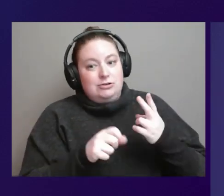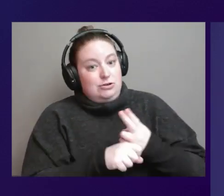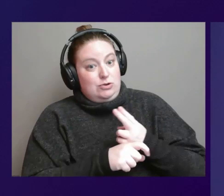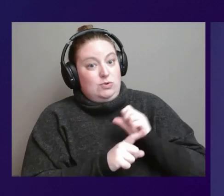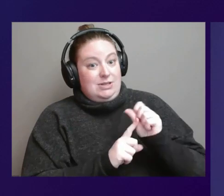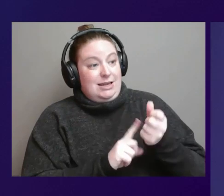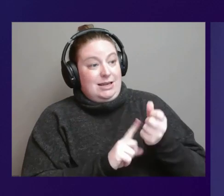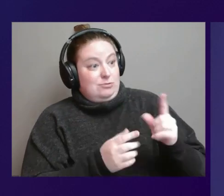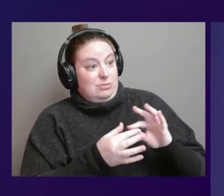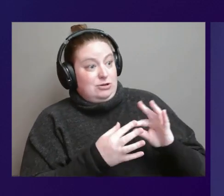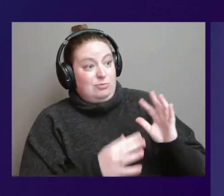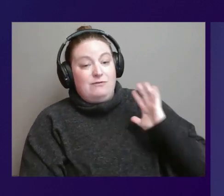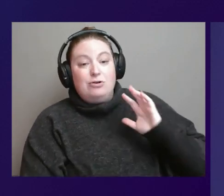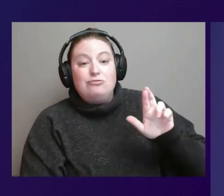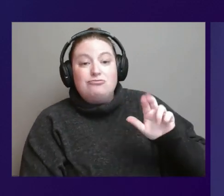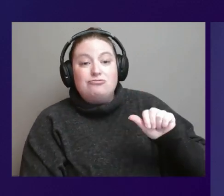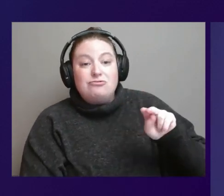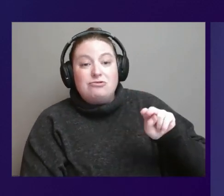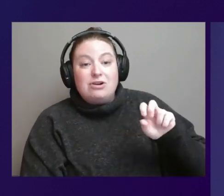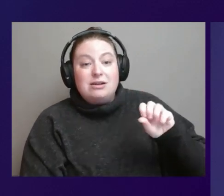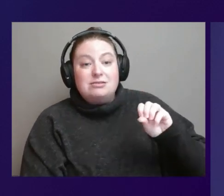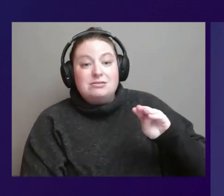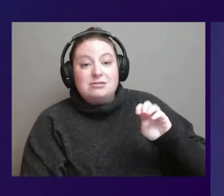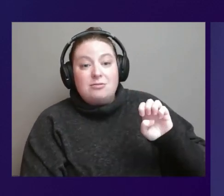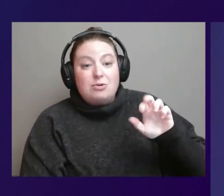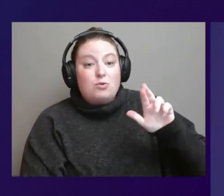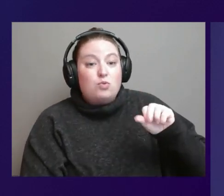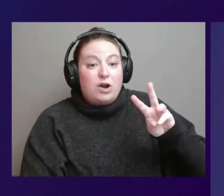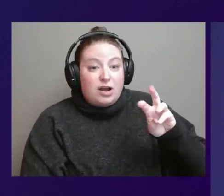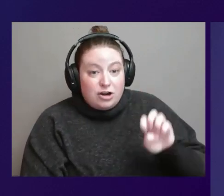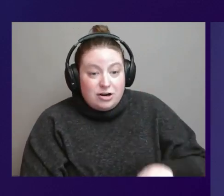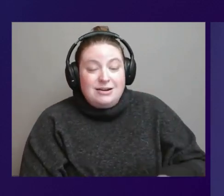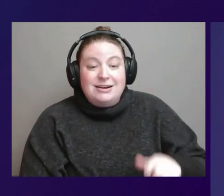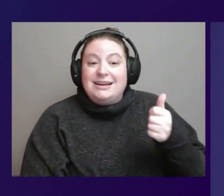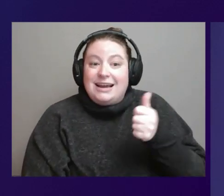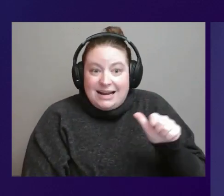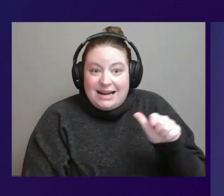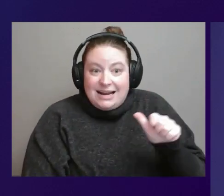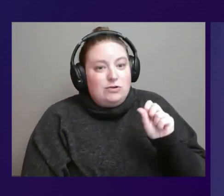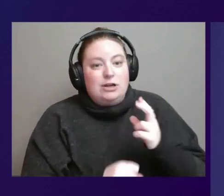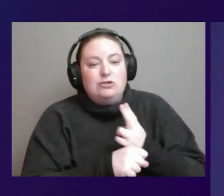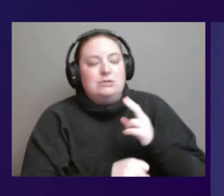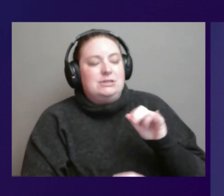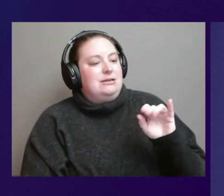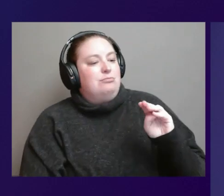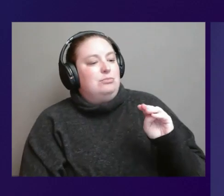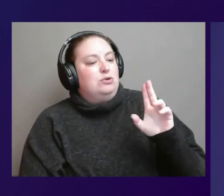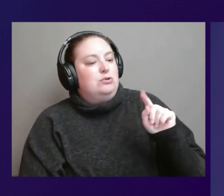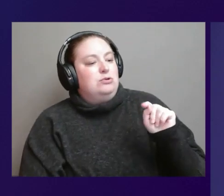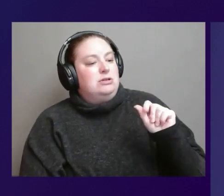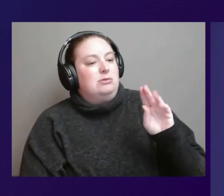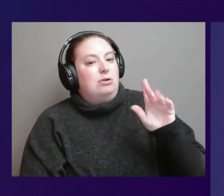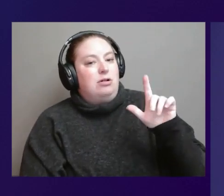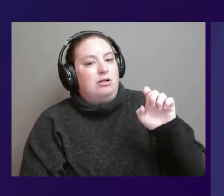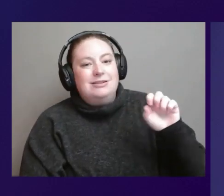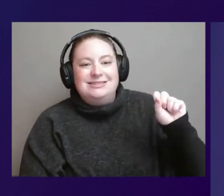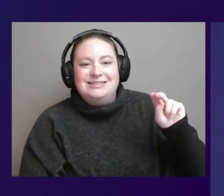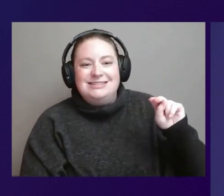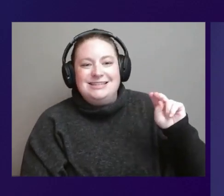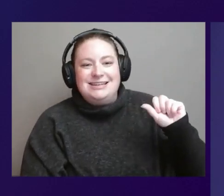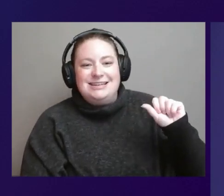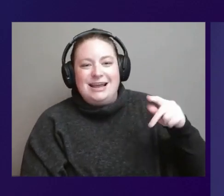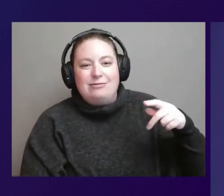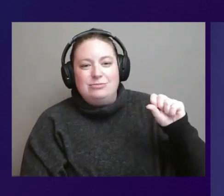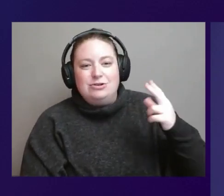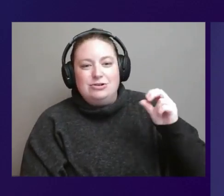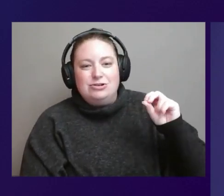about ransomware and any of the other use cases you can use immutable snapshots for. Like, all of that matters when it comes to SnapBlock. So yeah, I'm really excited